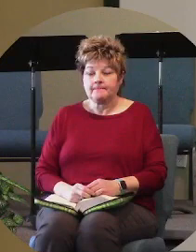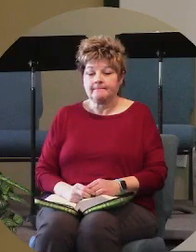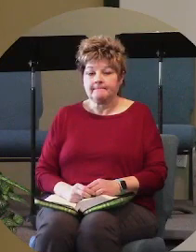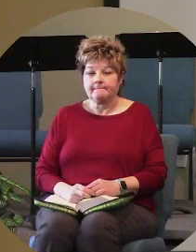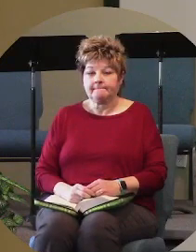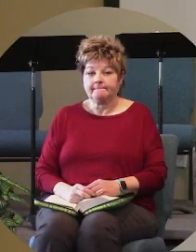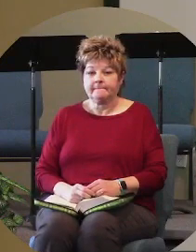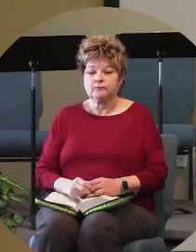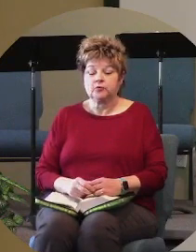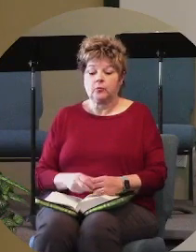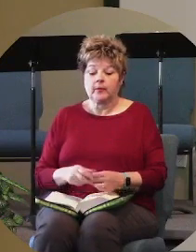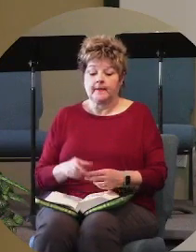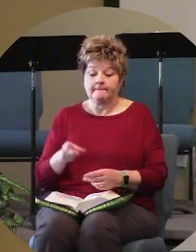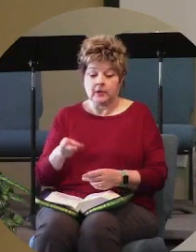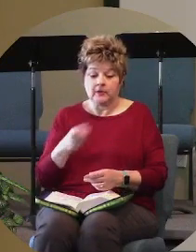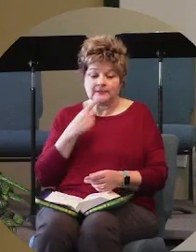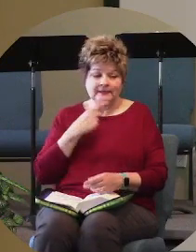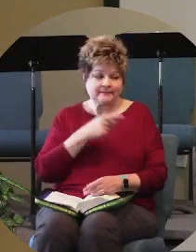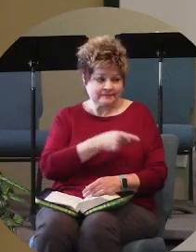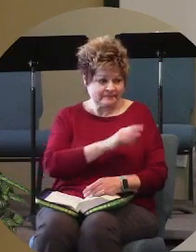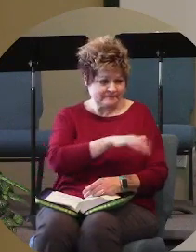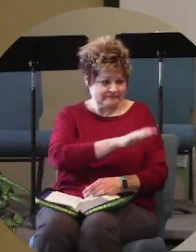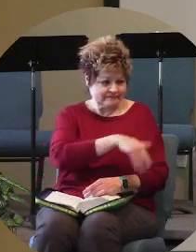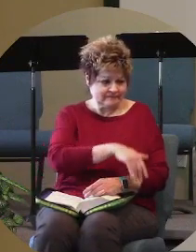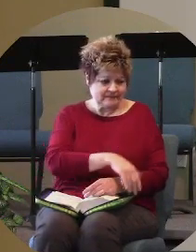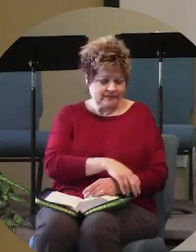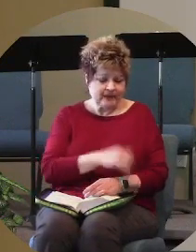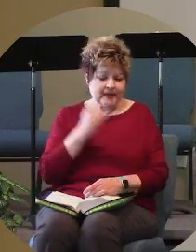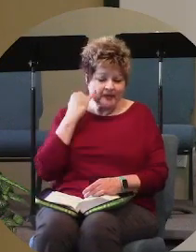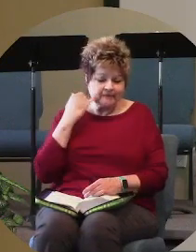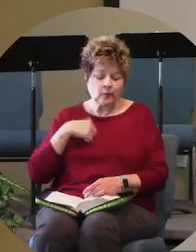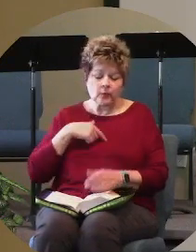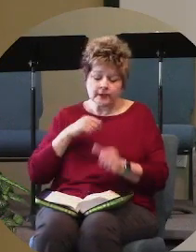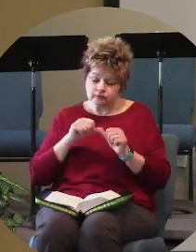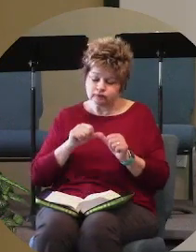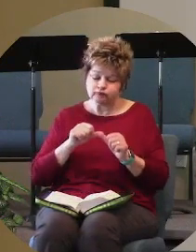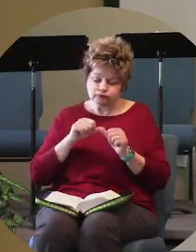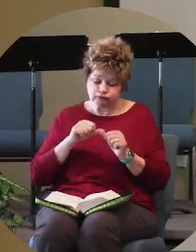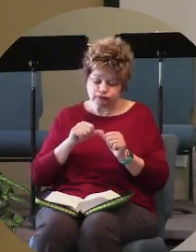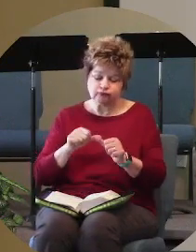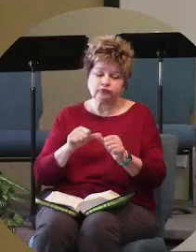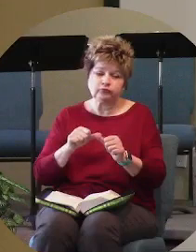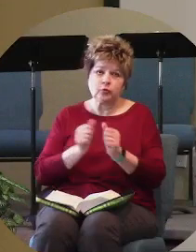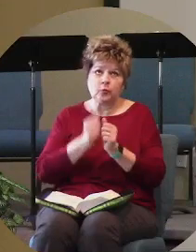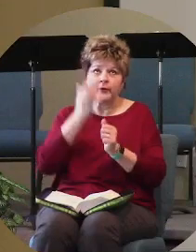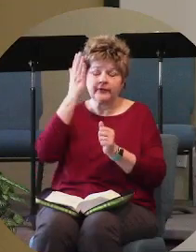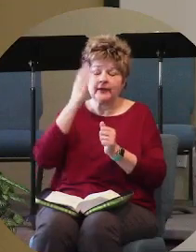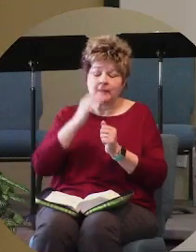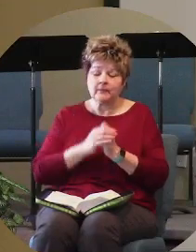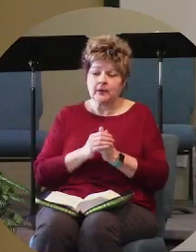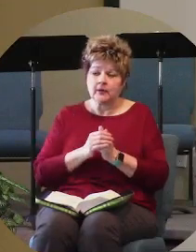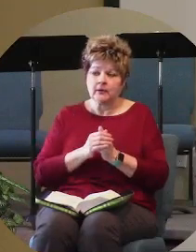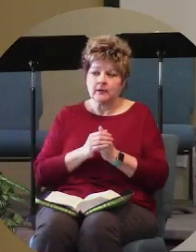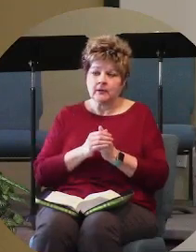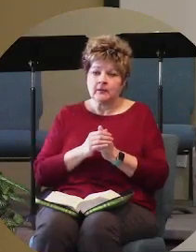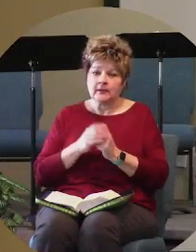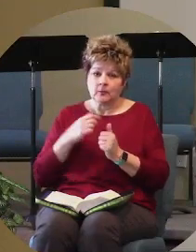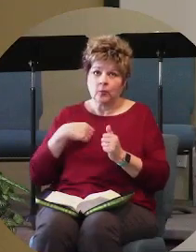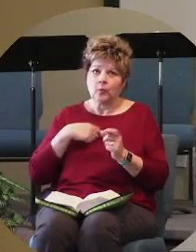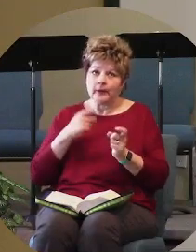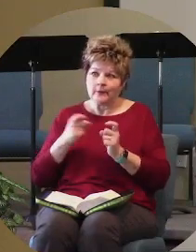And so Paul is going, Timothy, if we endure, verse 12, if we endure with him, we reign with